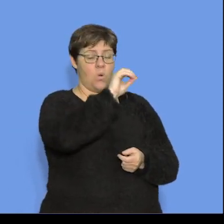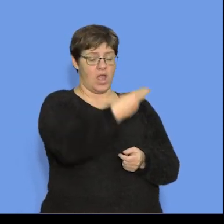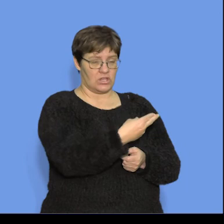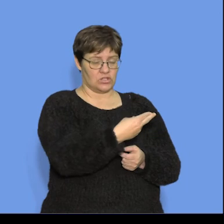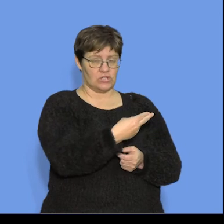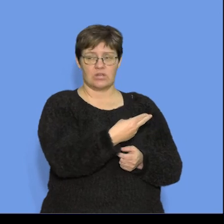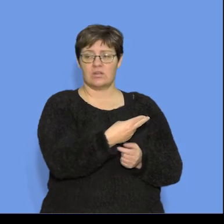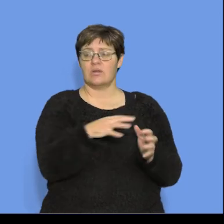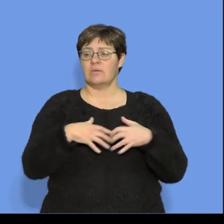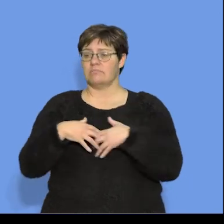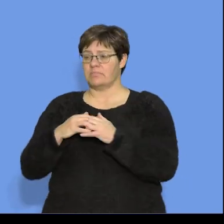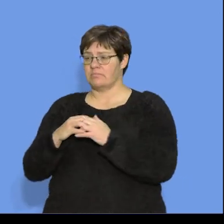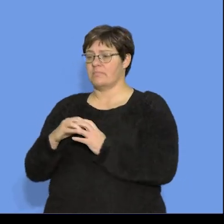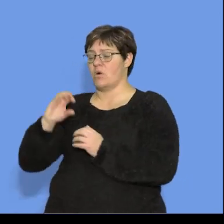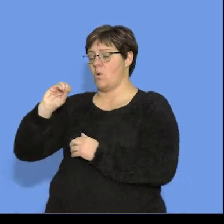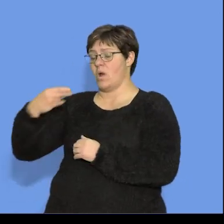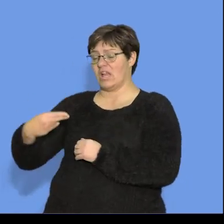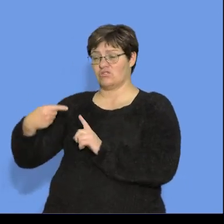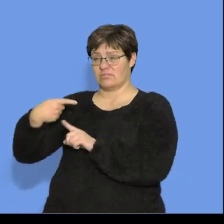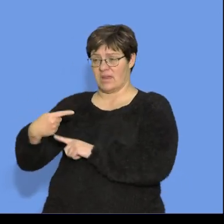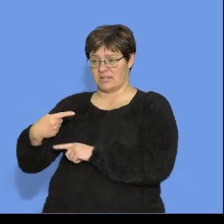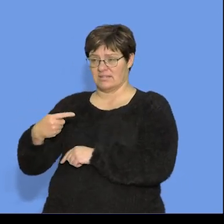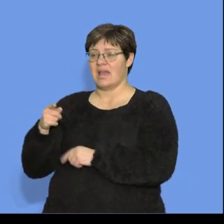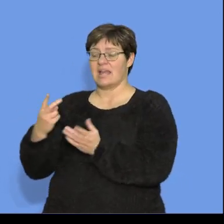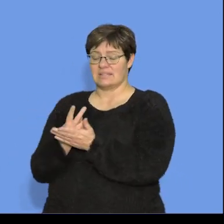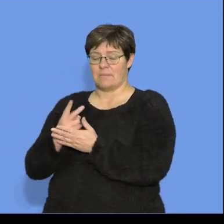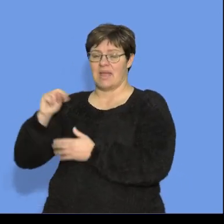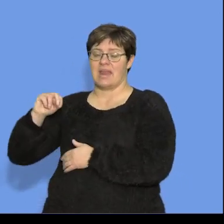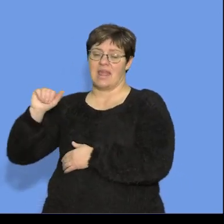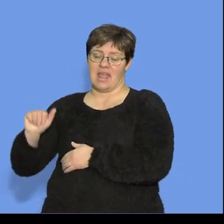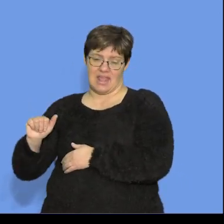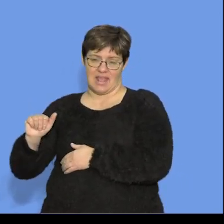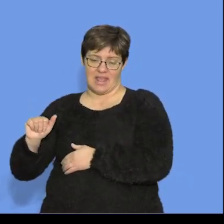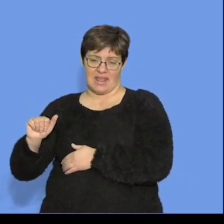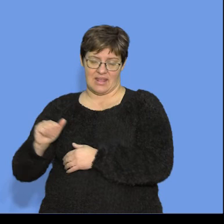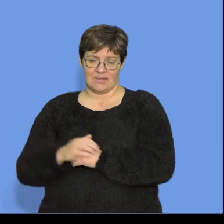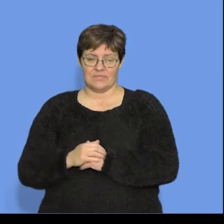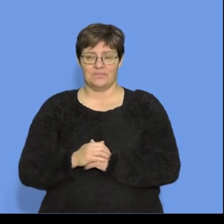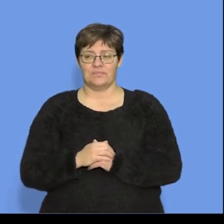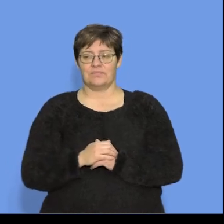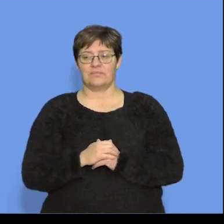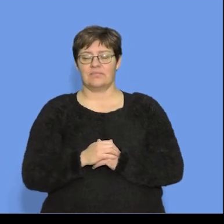forms hydroxide ions and sodium ions like that. So